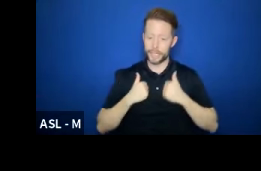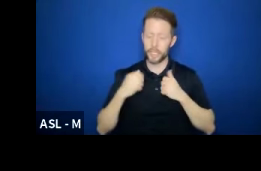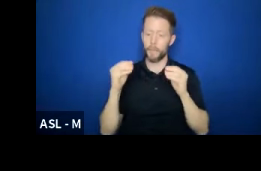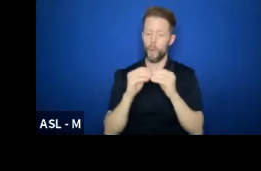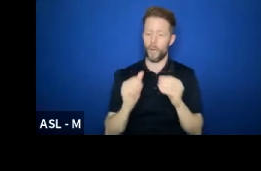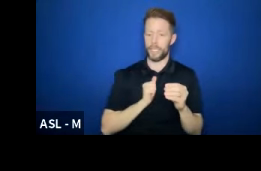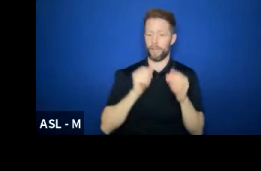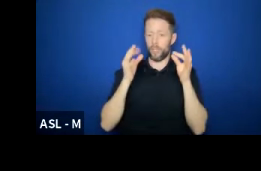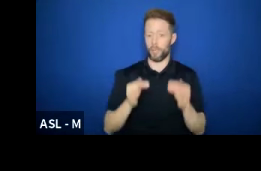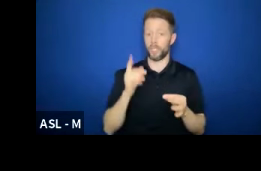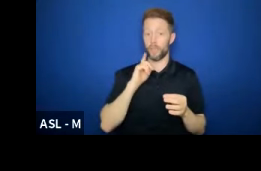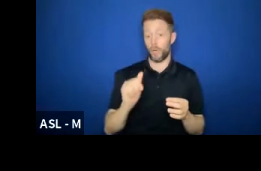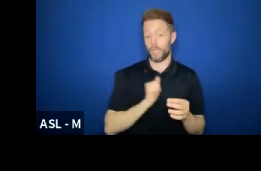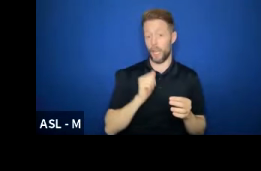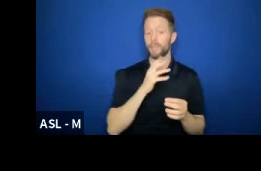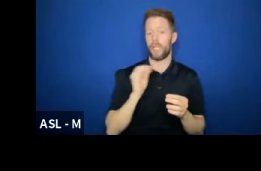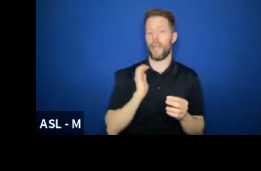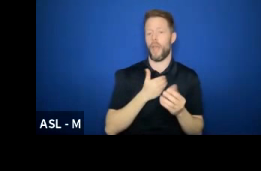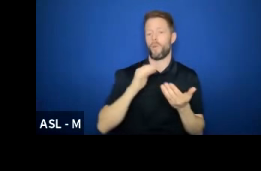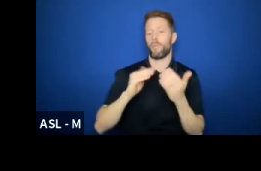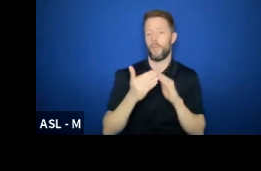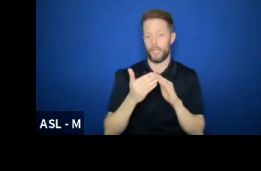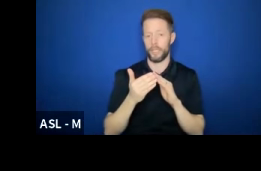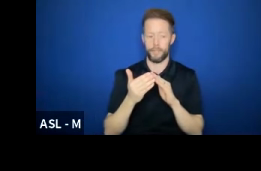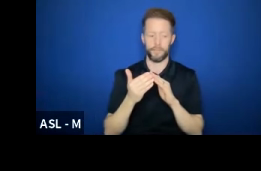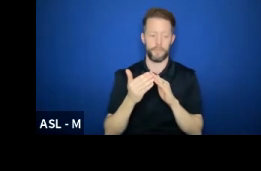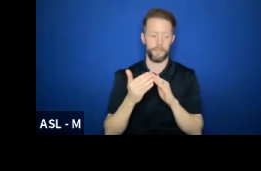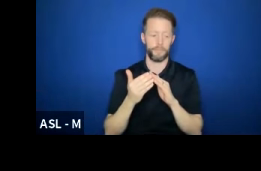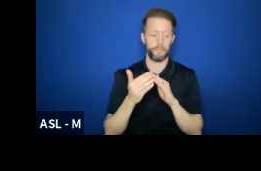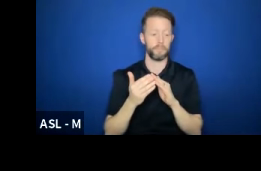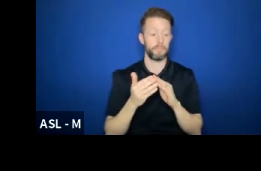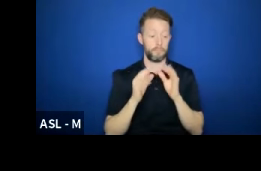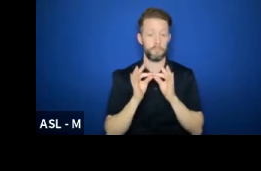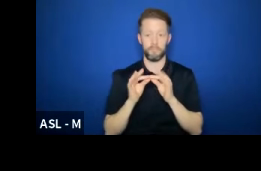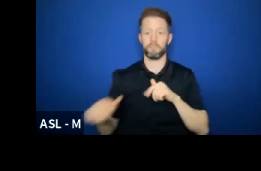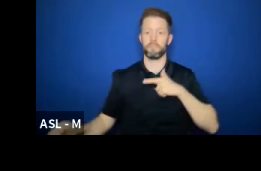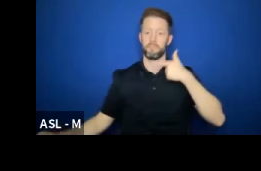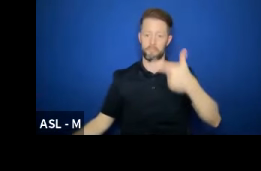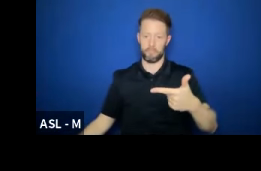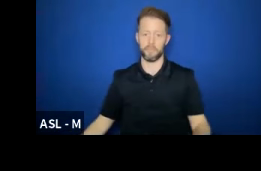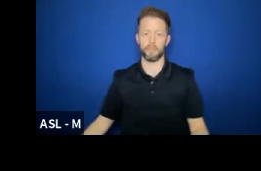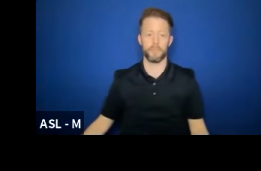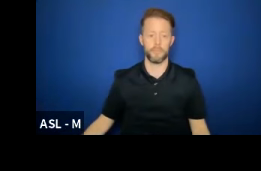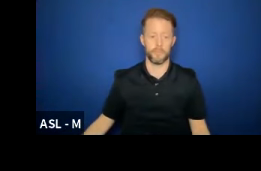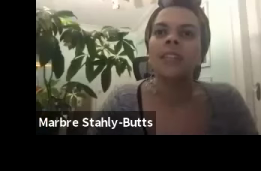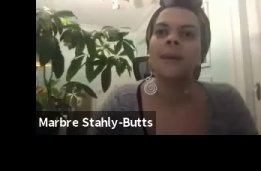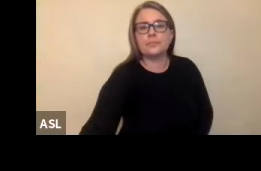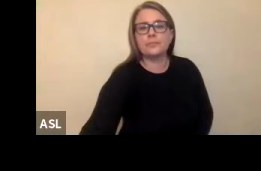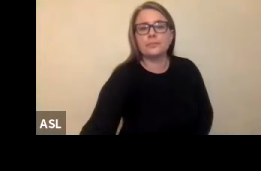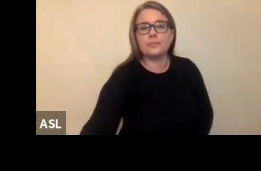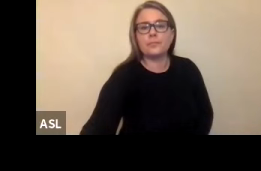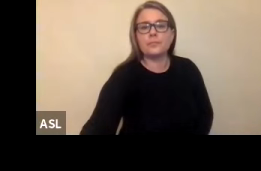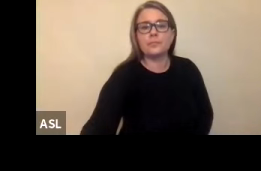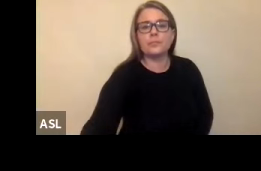self-determination for ourselves and our communities. Next slide. The last kind of level that we talked